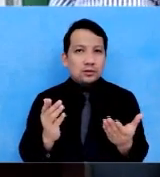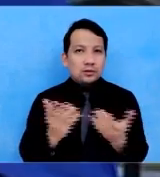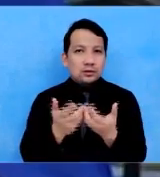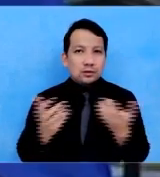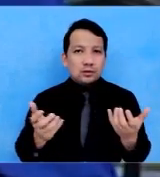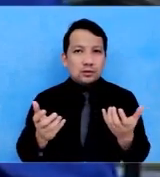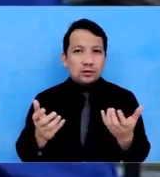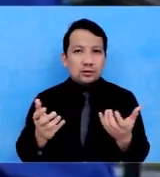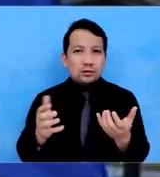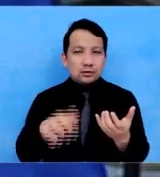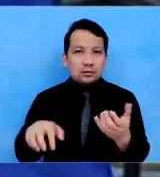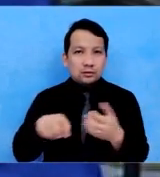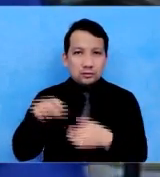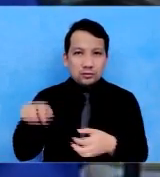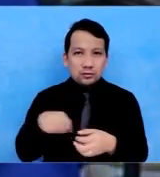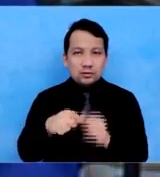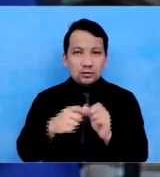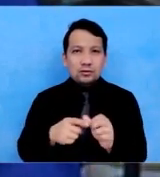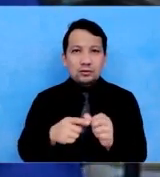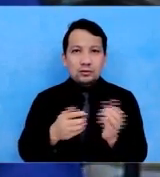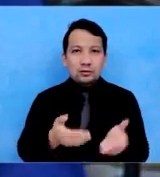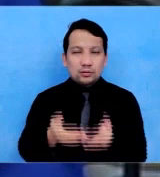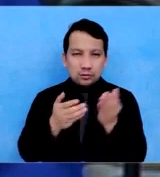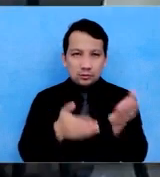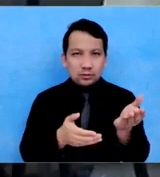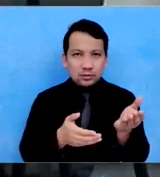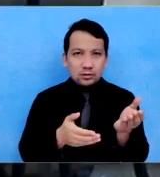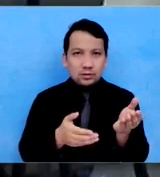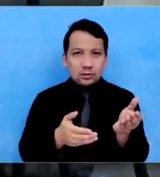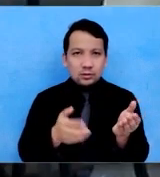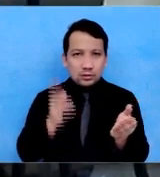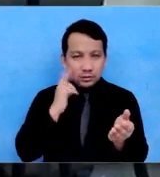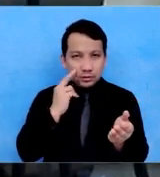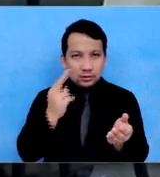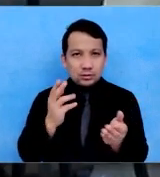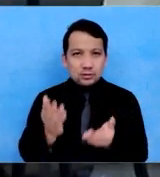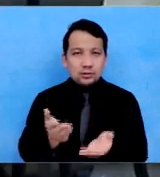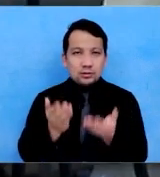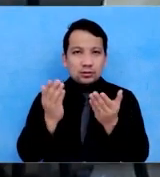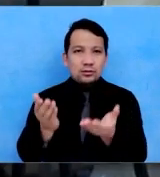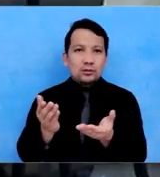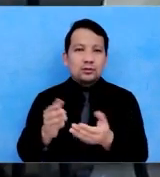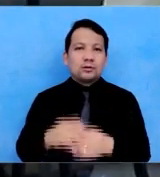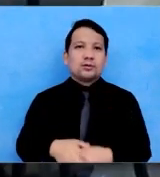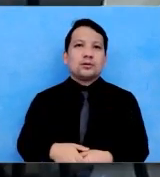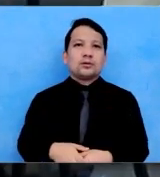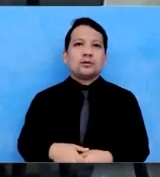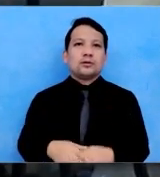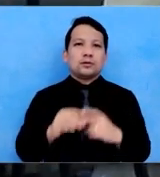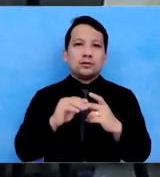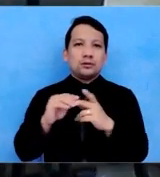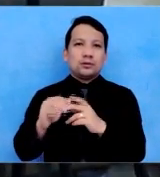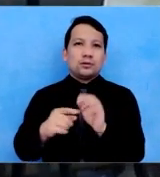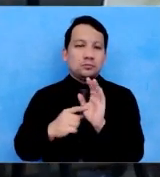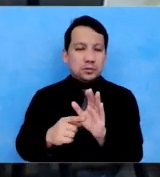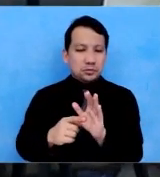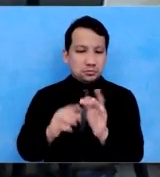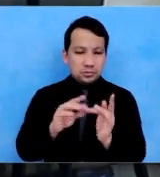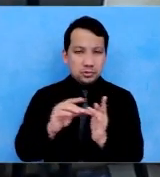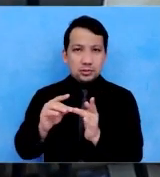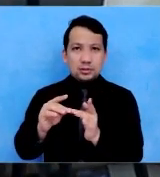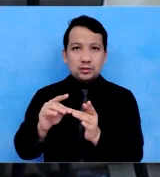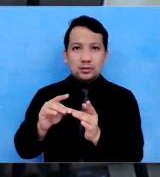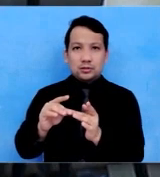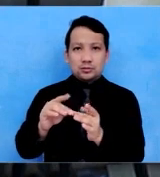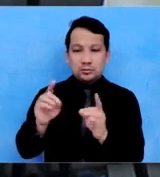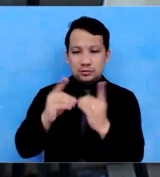on the spot. Dahil dyan, sabi ni Ontiveros, then propose a special provision that will compel the DepEd